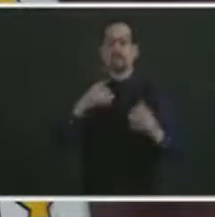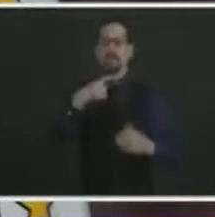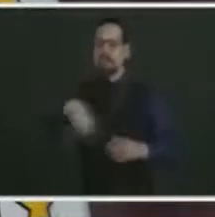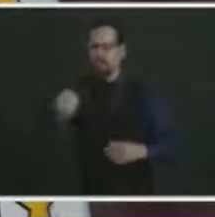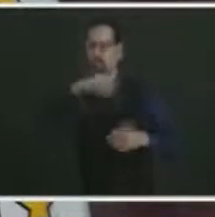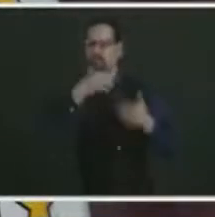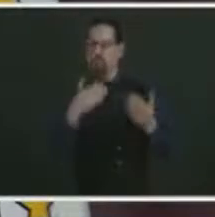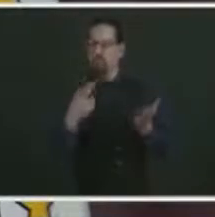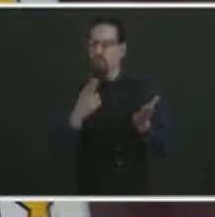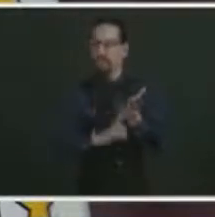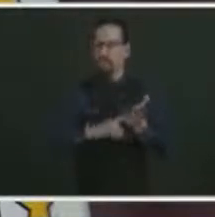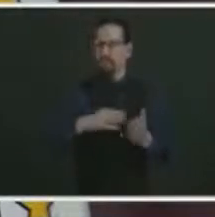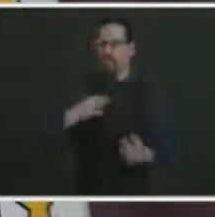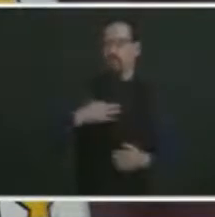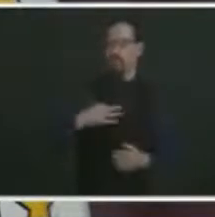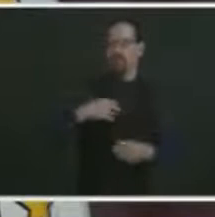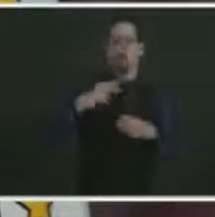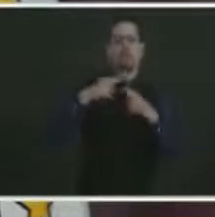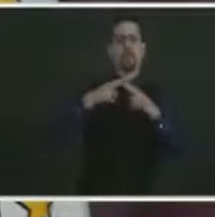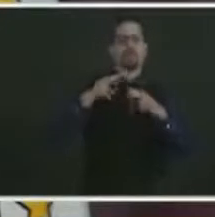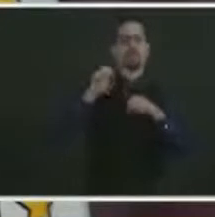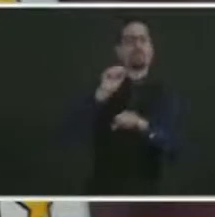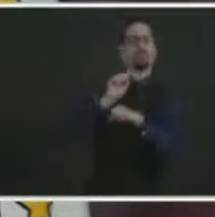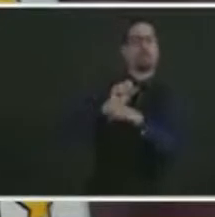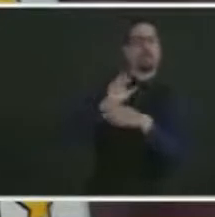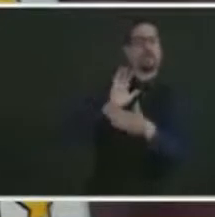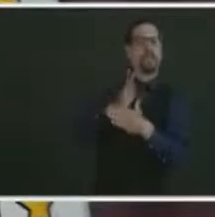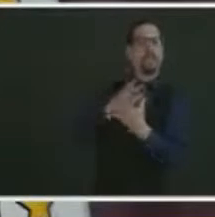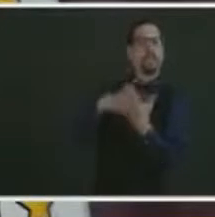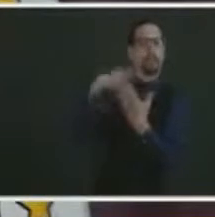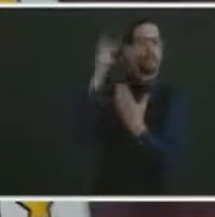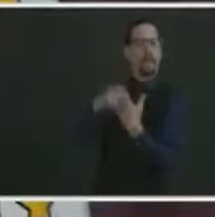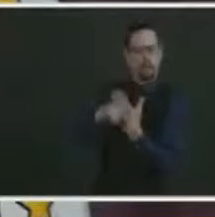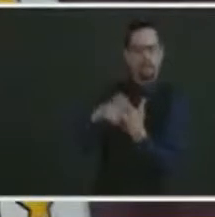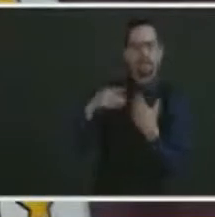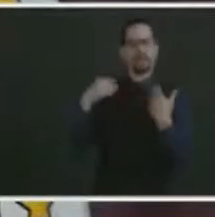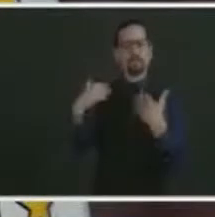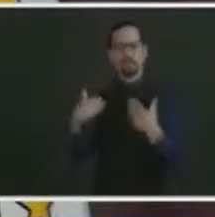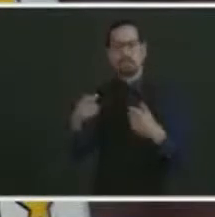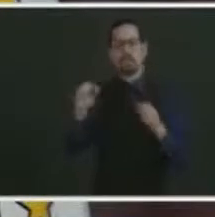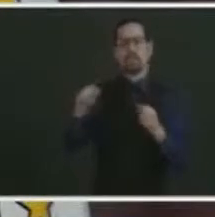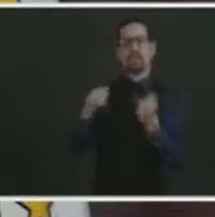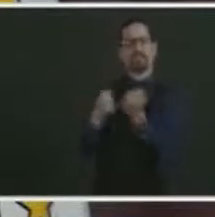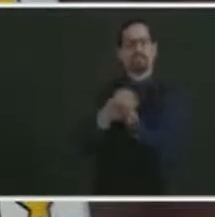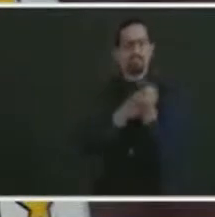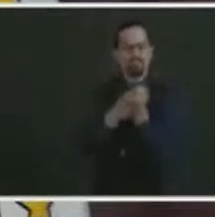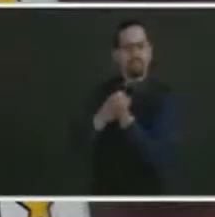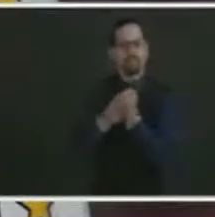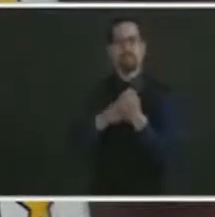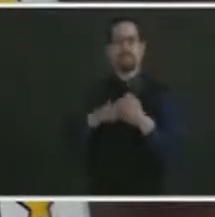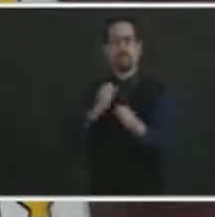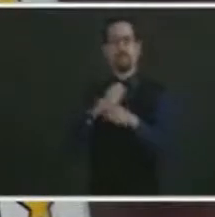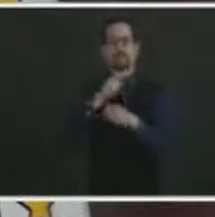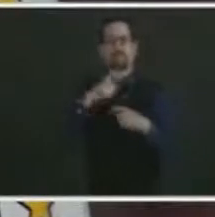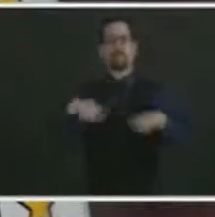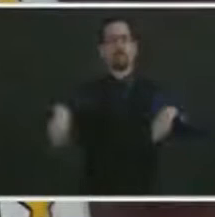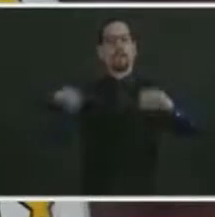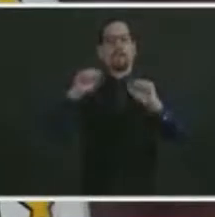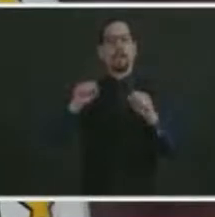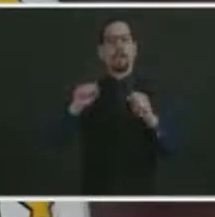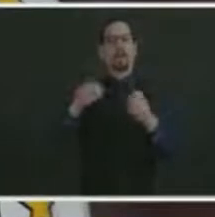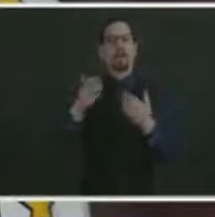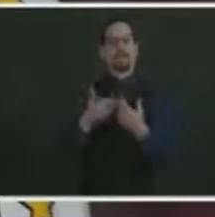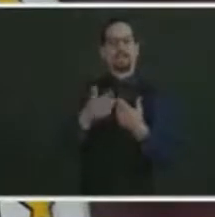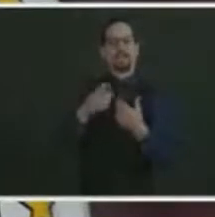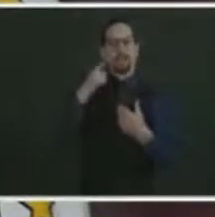share program to do your part to help us manage through these very difficult times with a very difficult, large